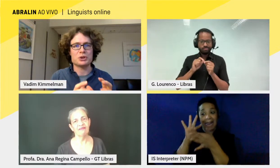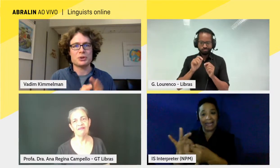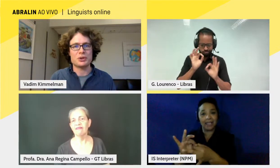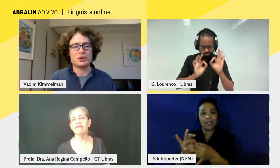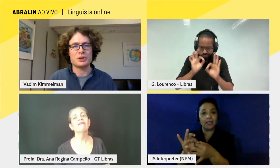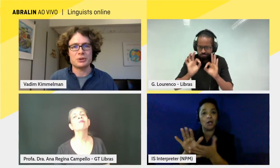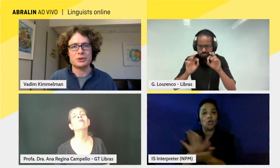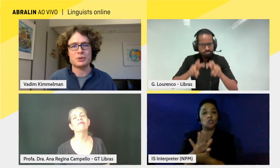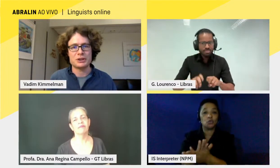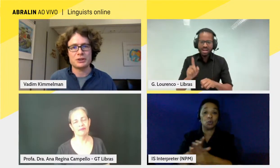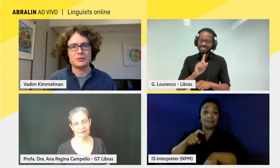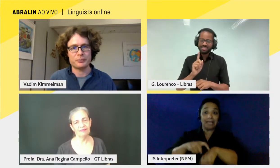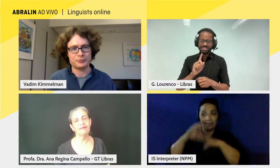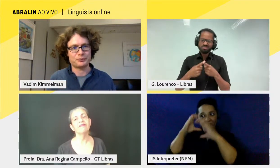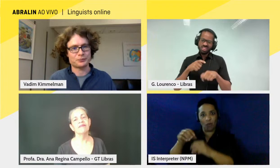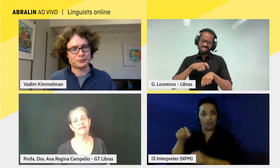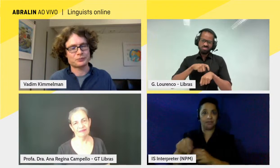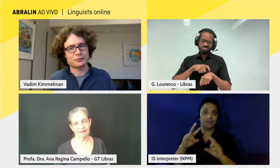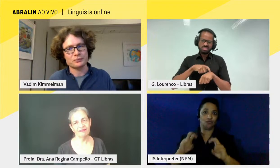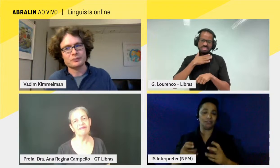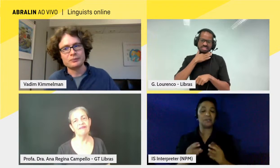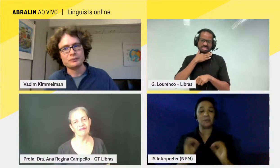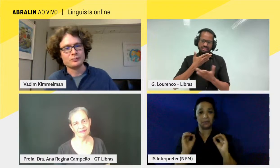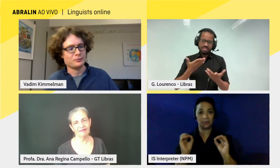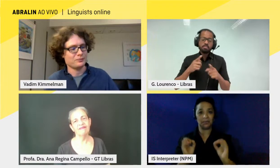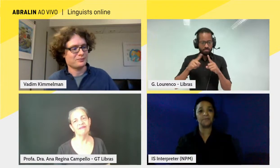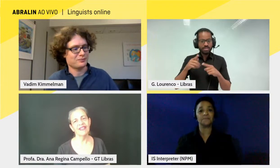and focus on this research question.